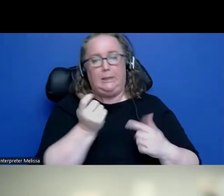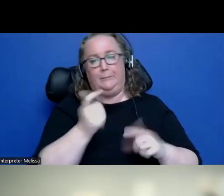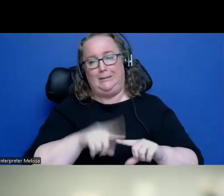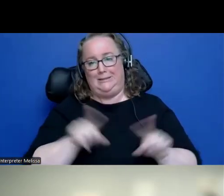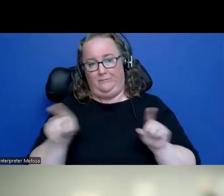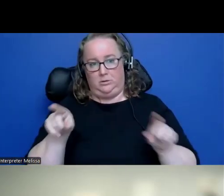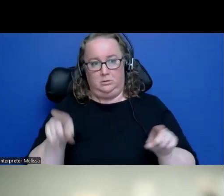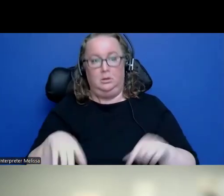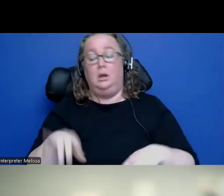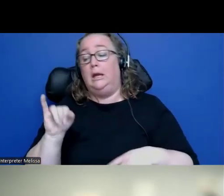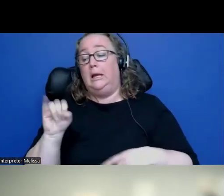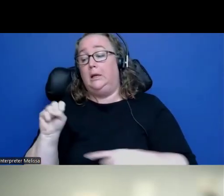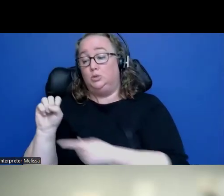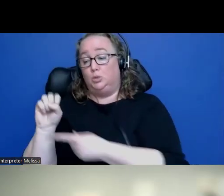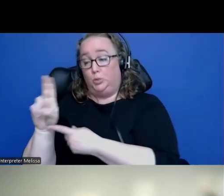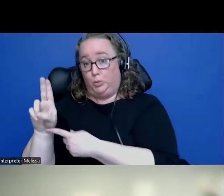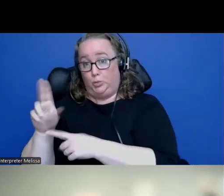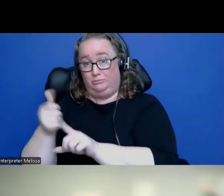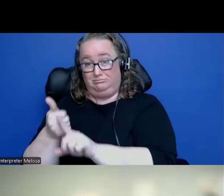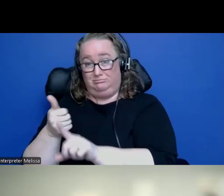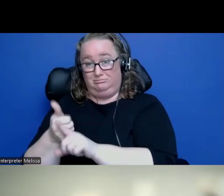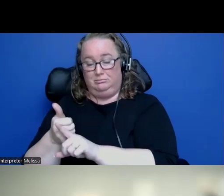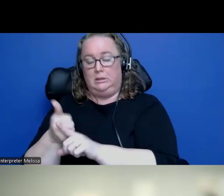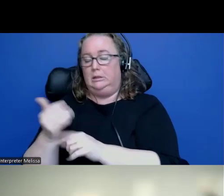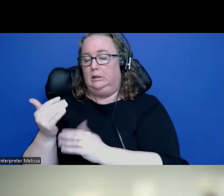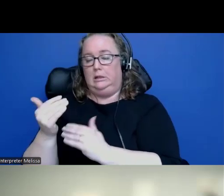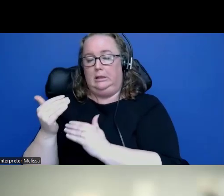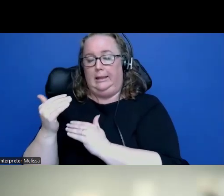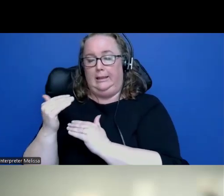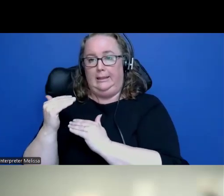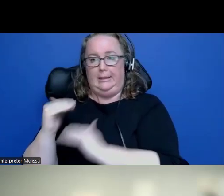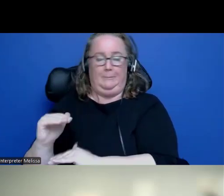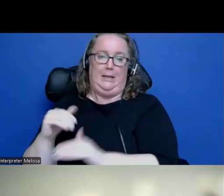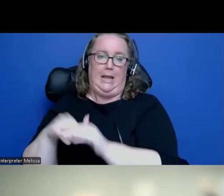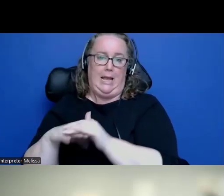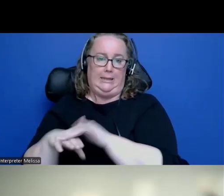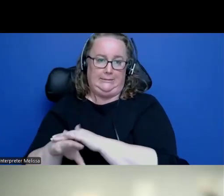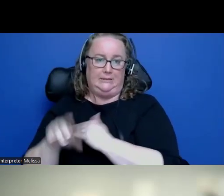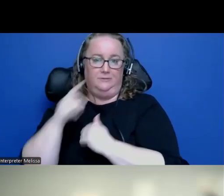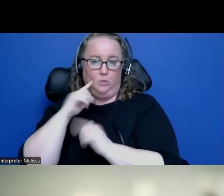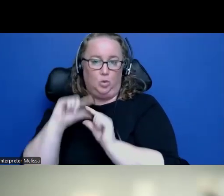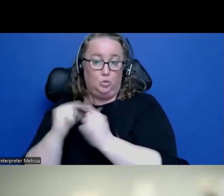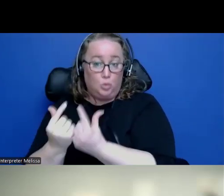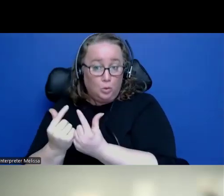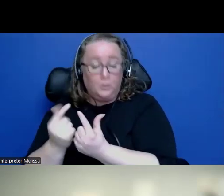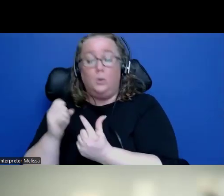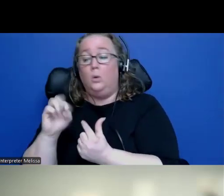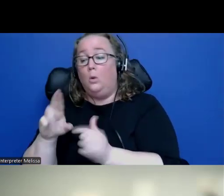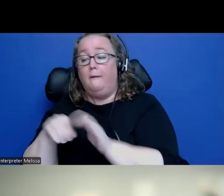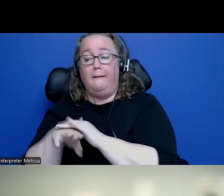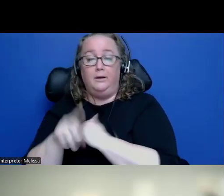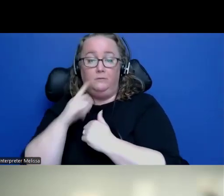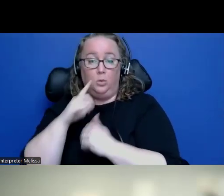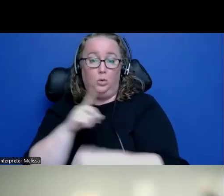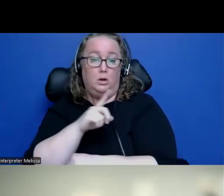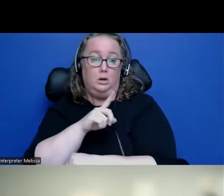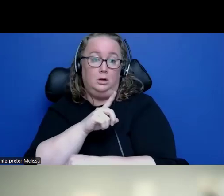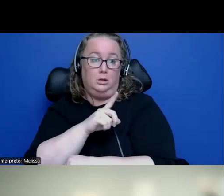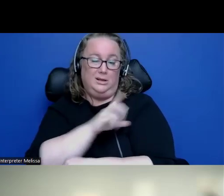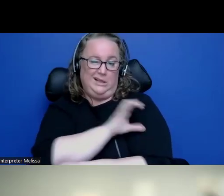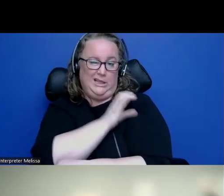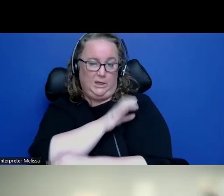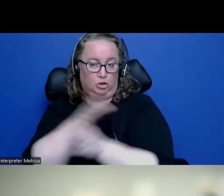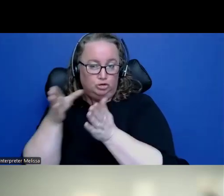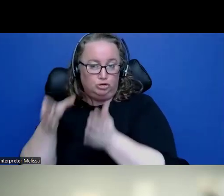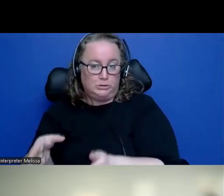the ISOU has very limited access to groups and access to clinicians and